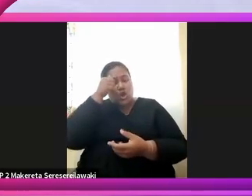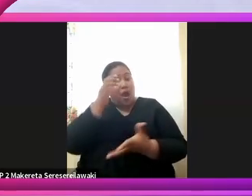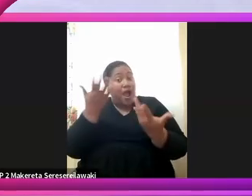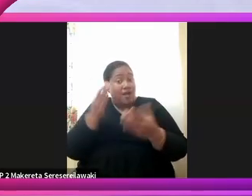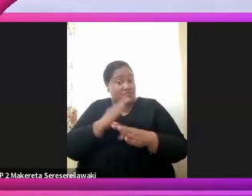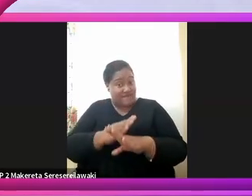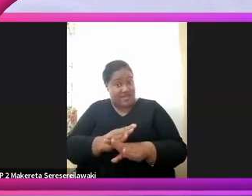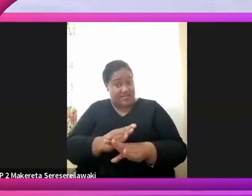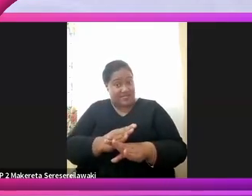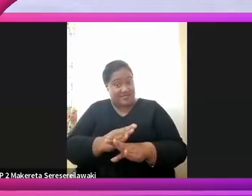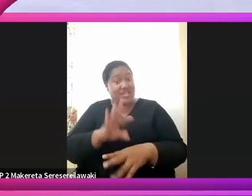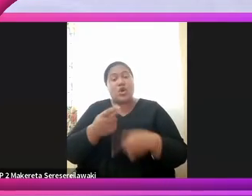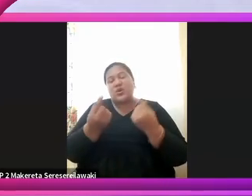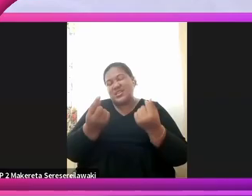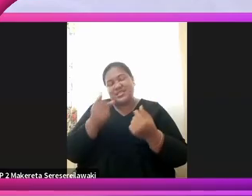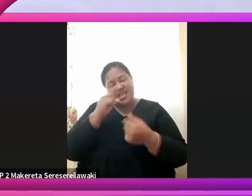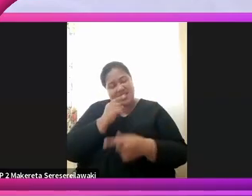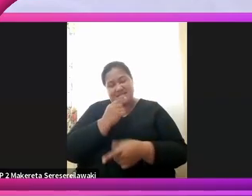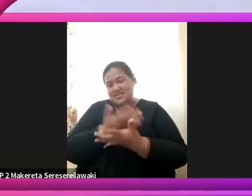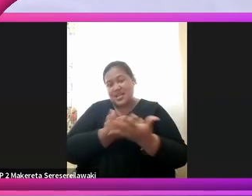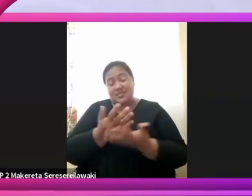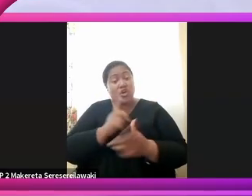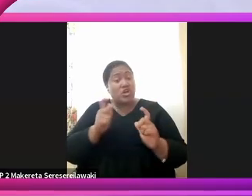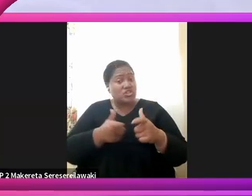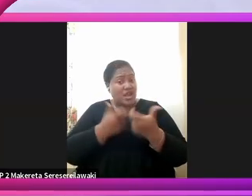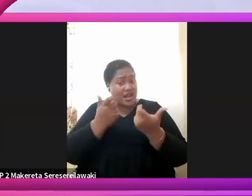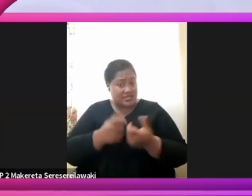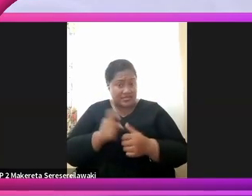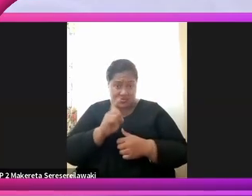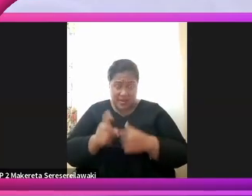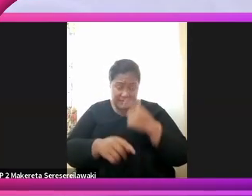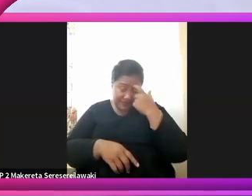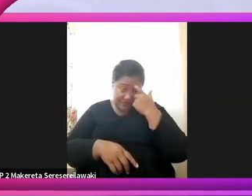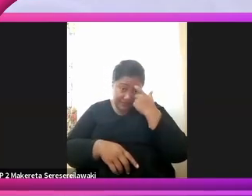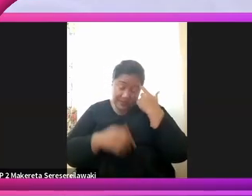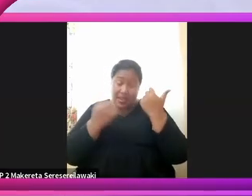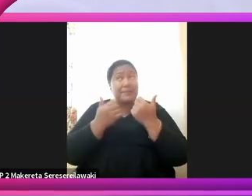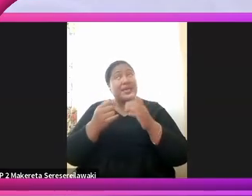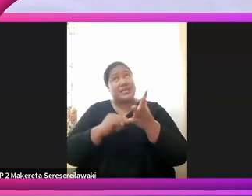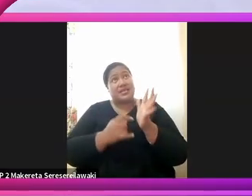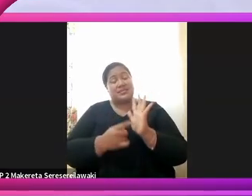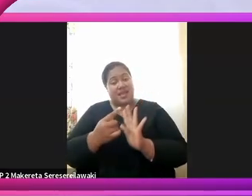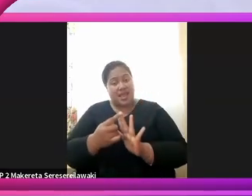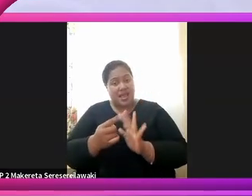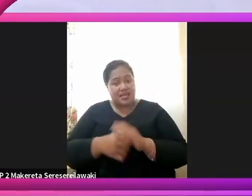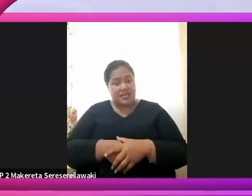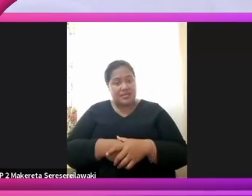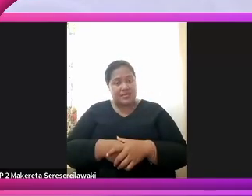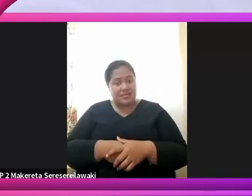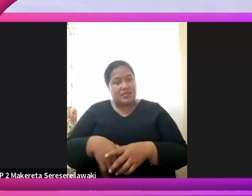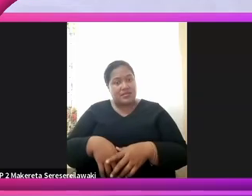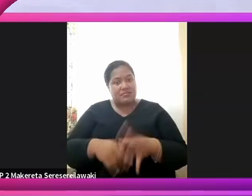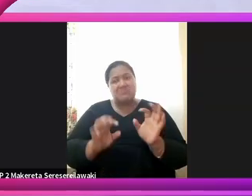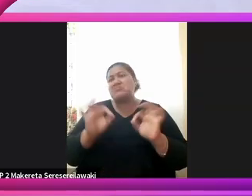it's easy to discuss on that. So the challenges is that a lot of STI has no symptom. They don't have